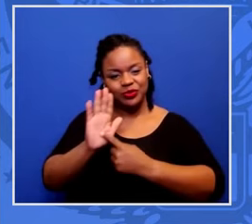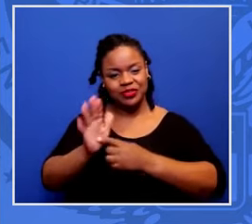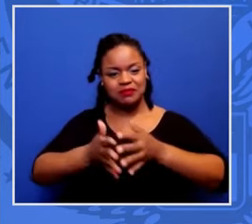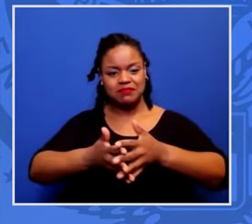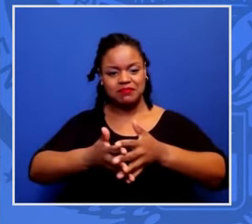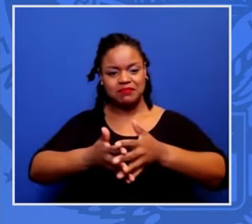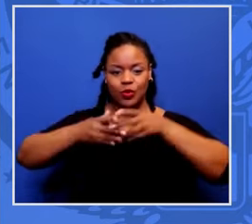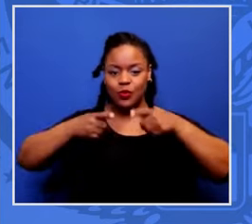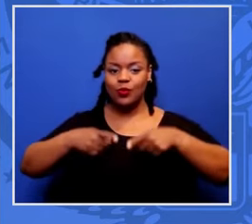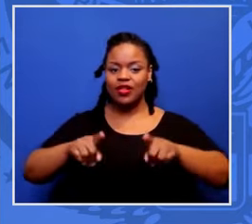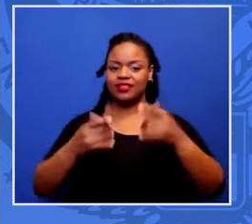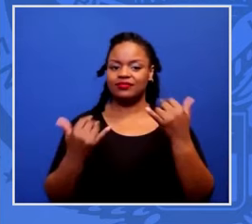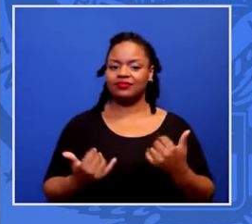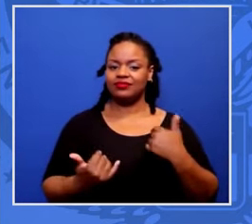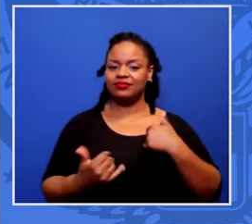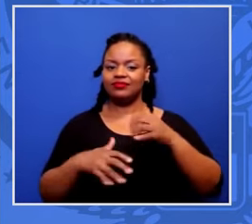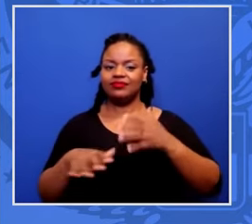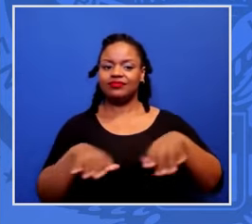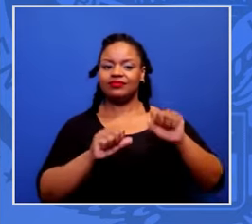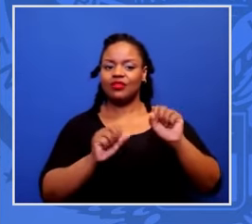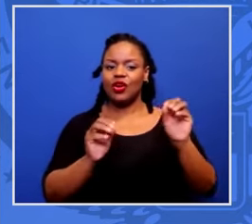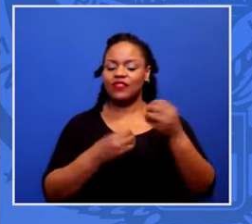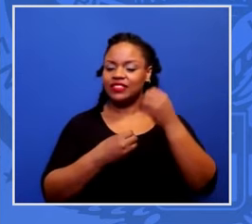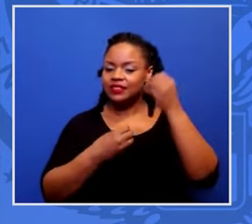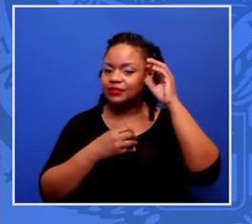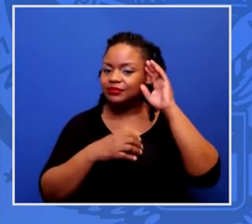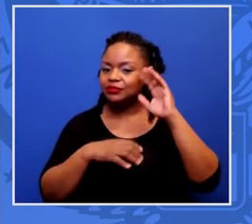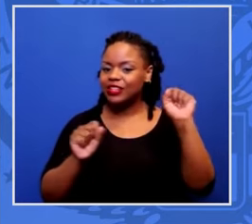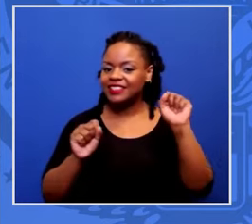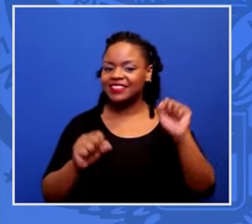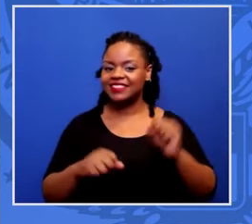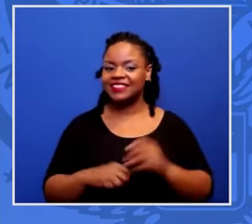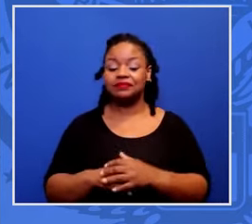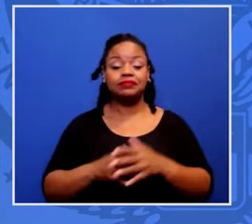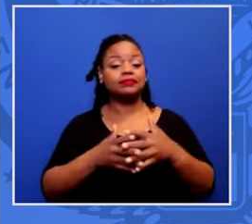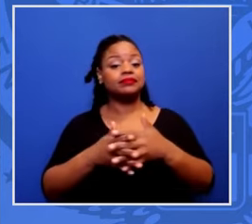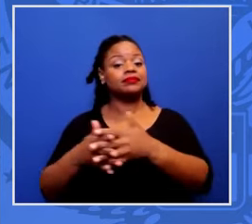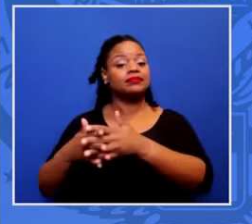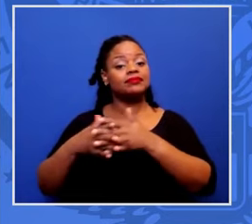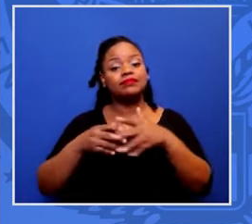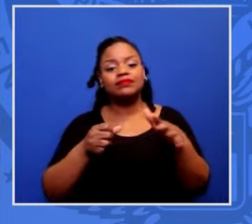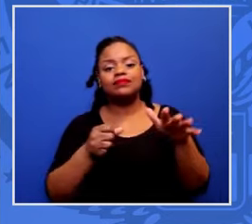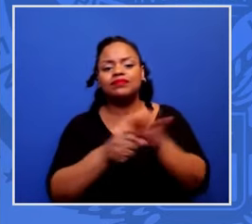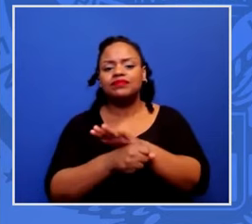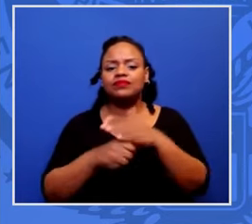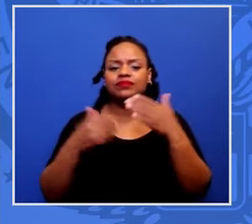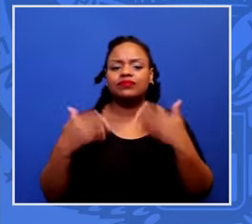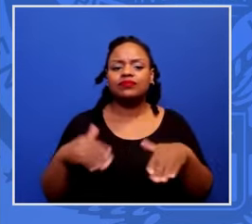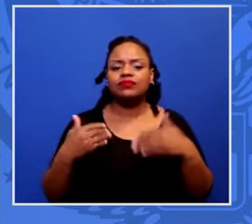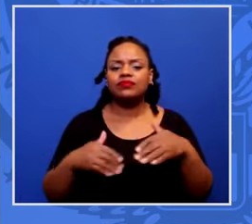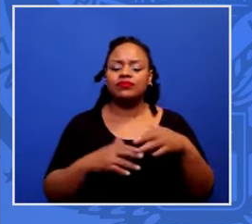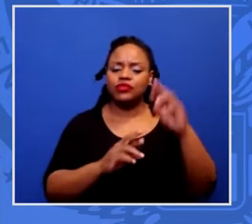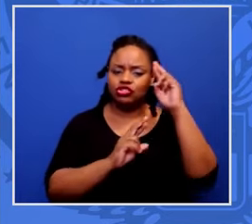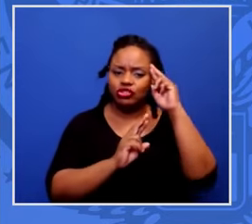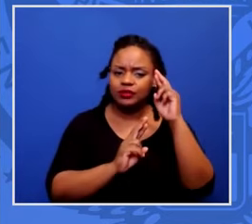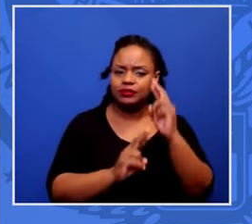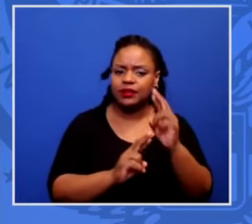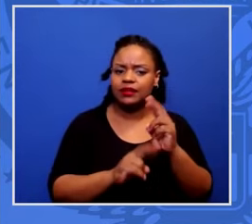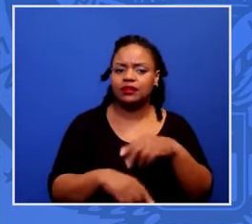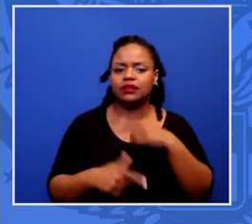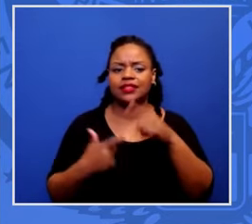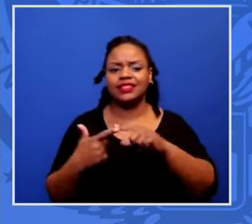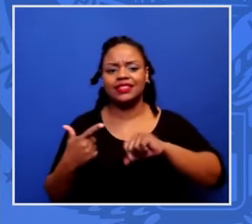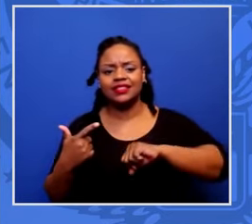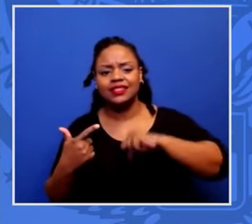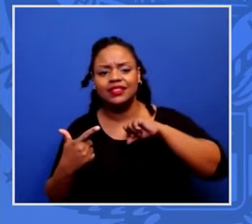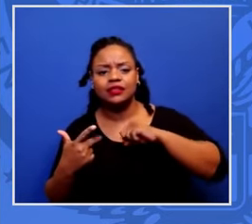America built of decency. It's built of decency and dignity, of love and healing, of greatness and